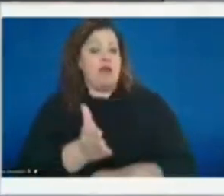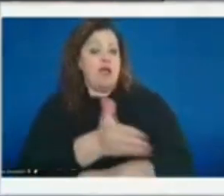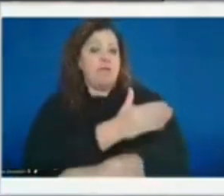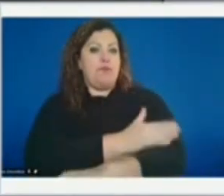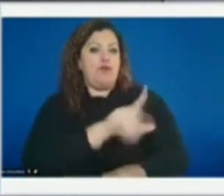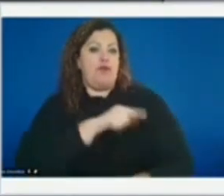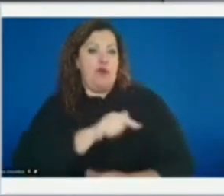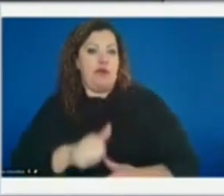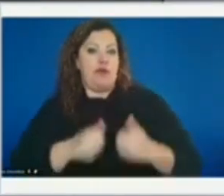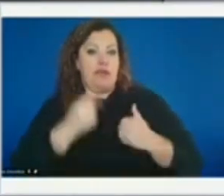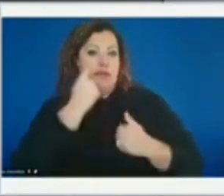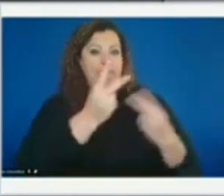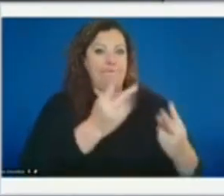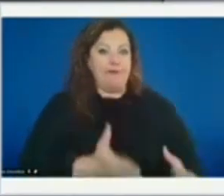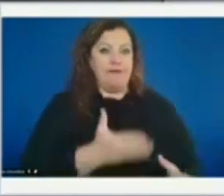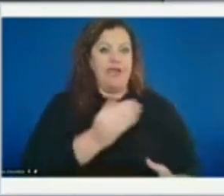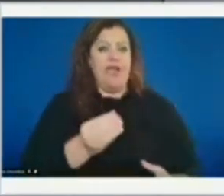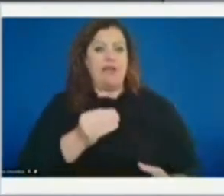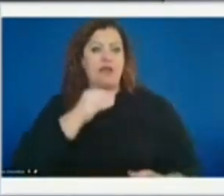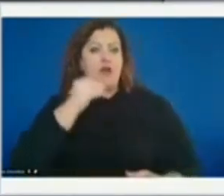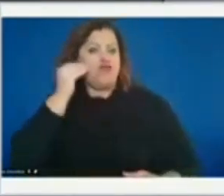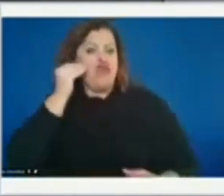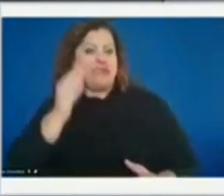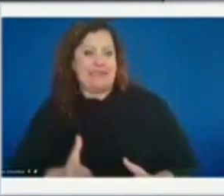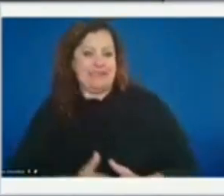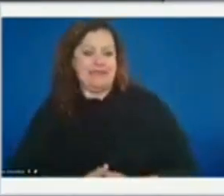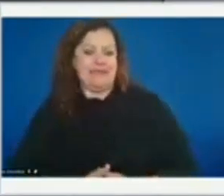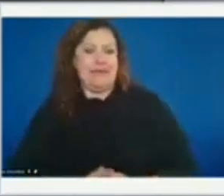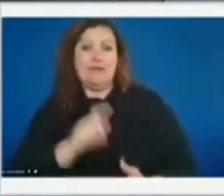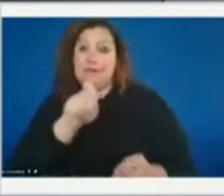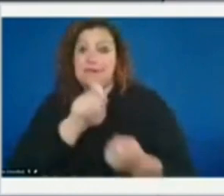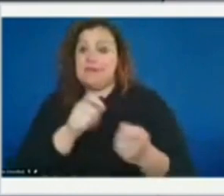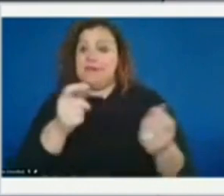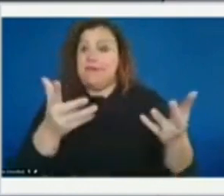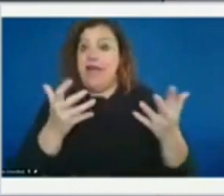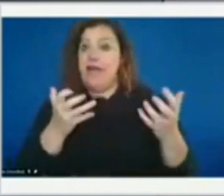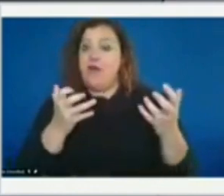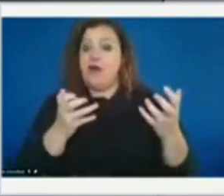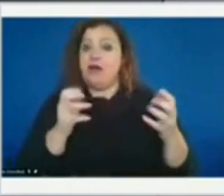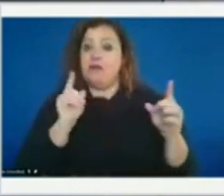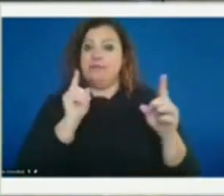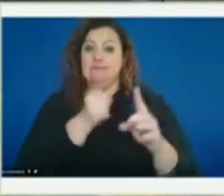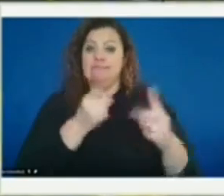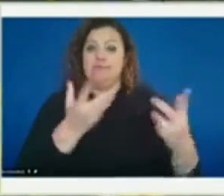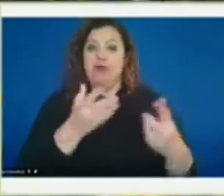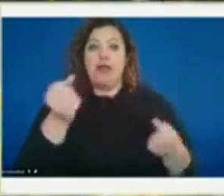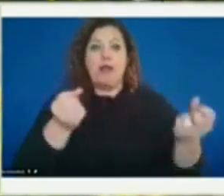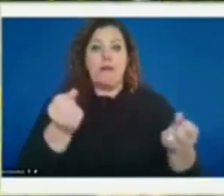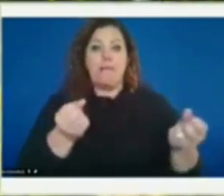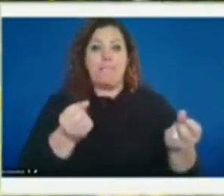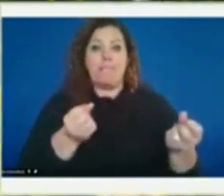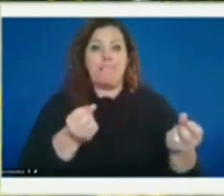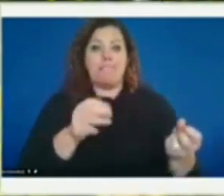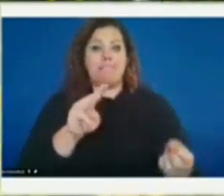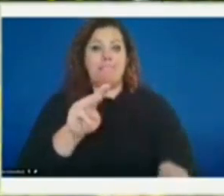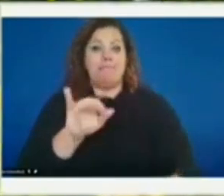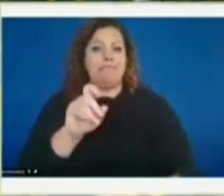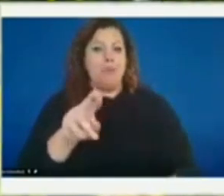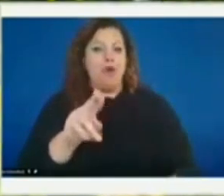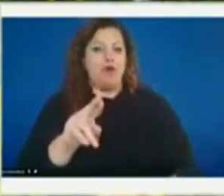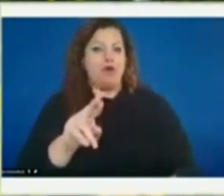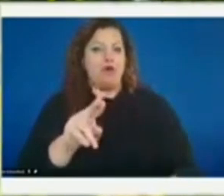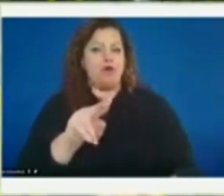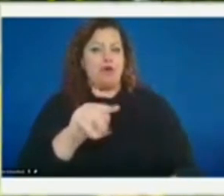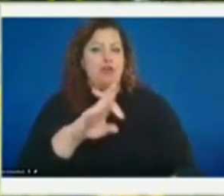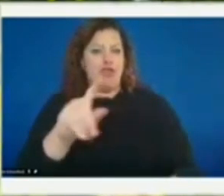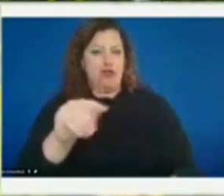visitors. Specifically, I would like to start by highlighting the efforts of our Motors Unit. Since January 1st, the Motors Unit has